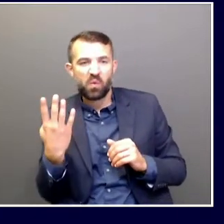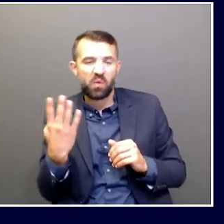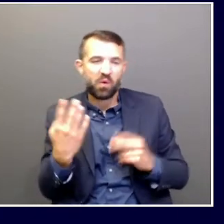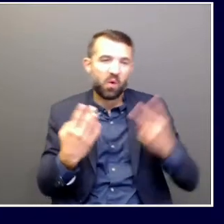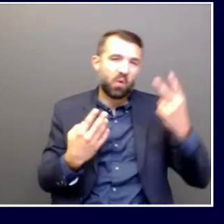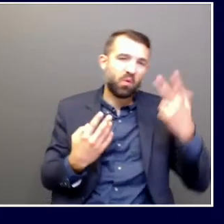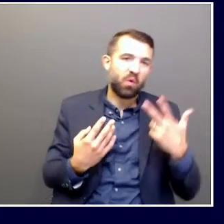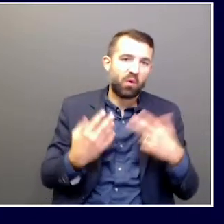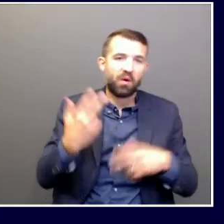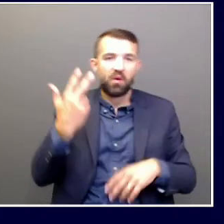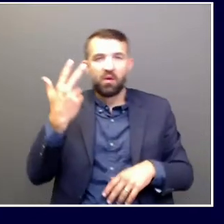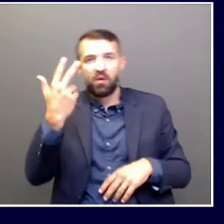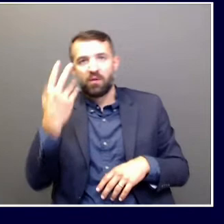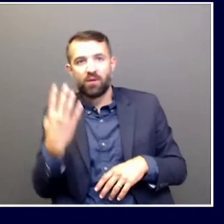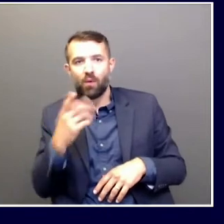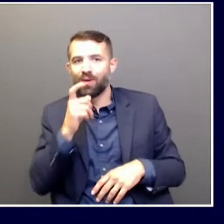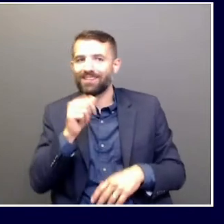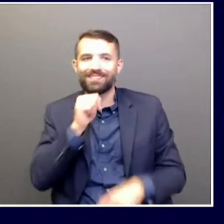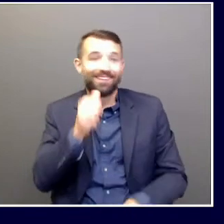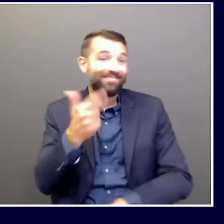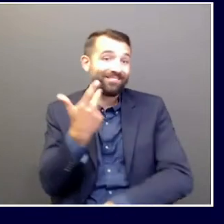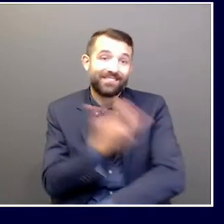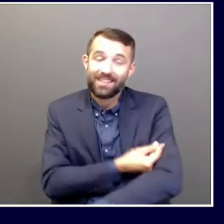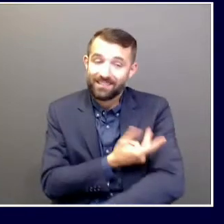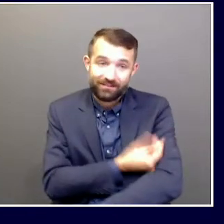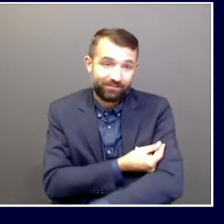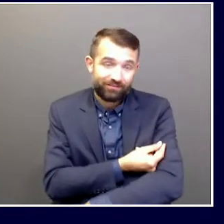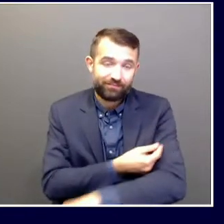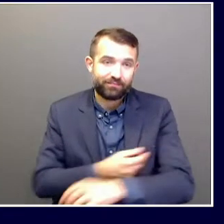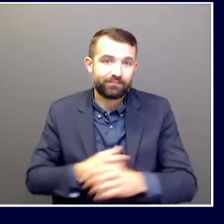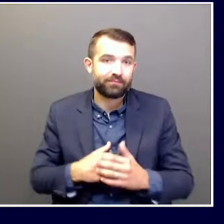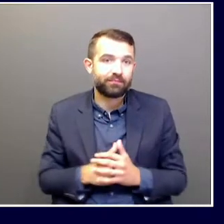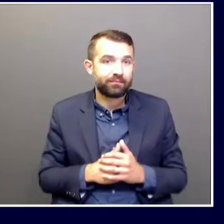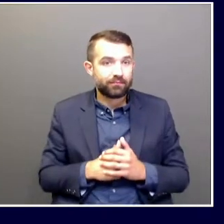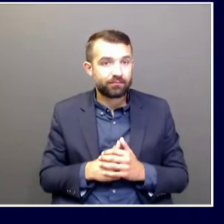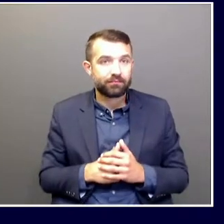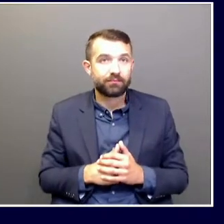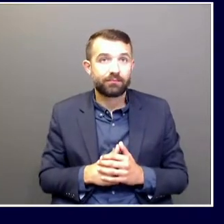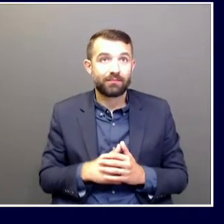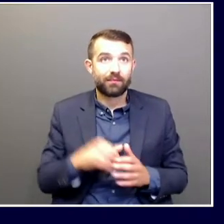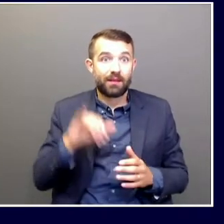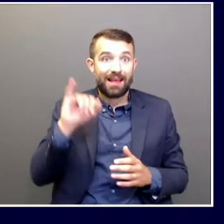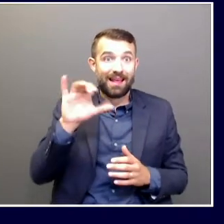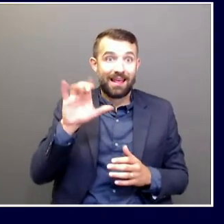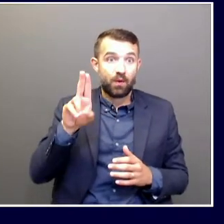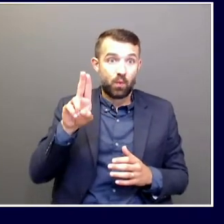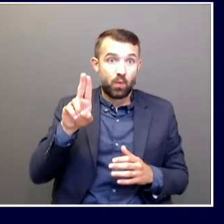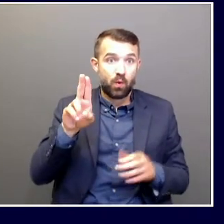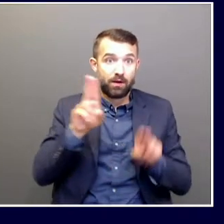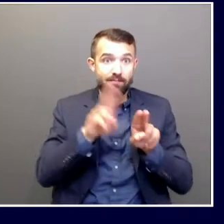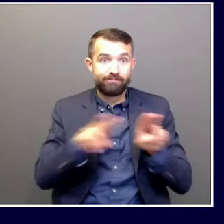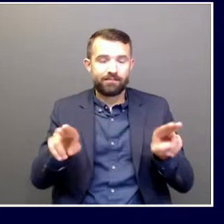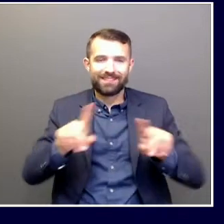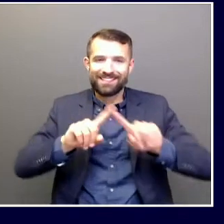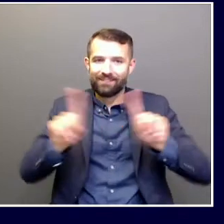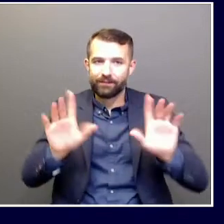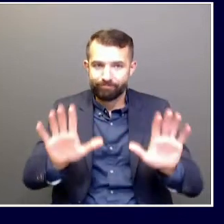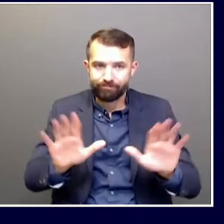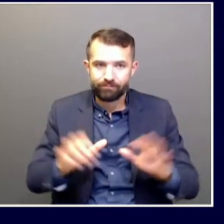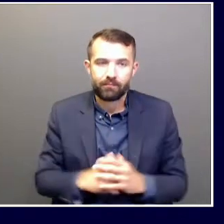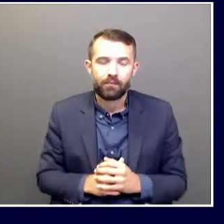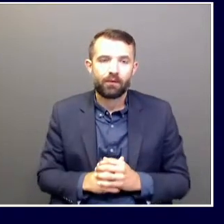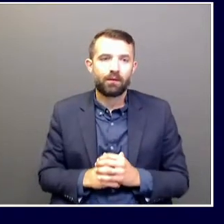from week to week. ICUs are different though. What we're finding in the ICU is that in any given day, any given